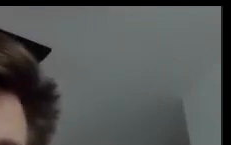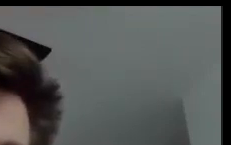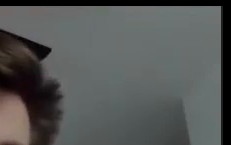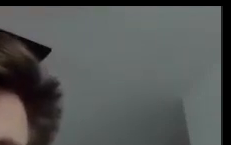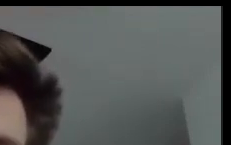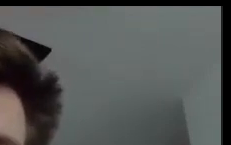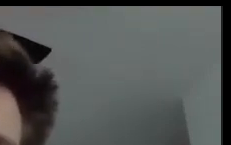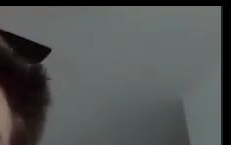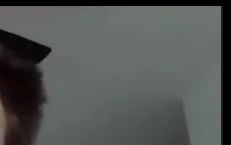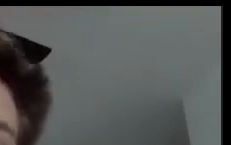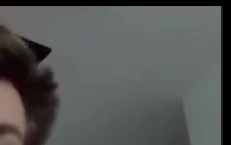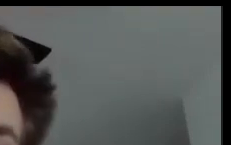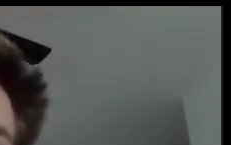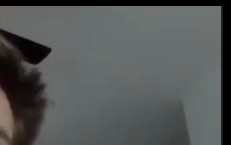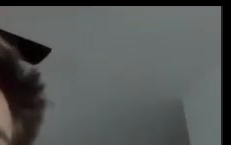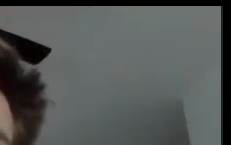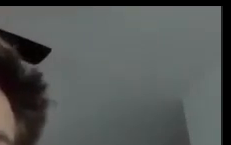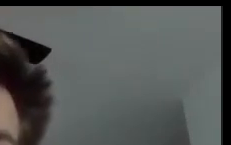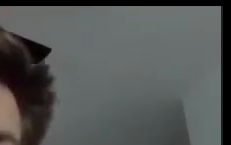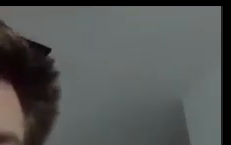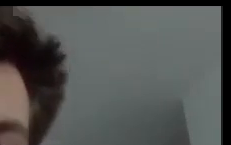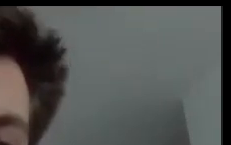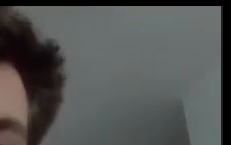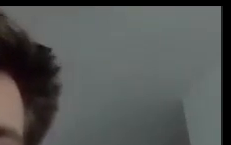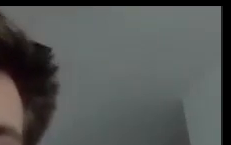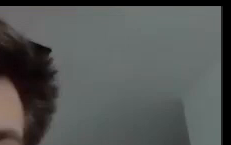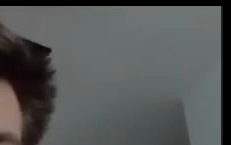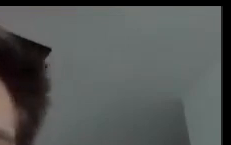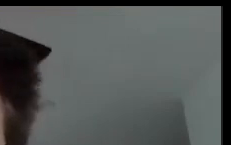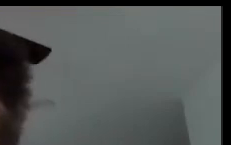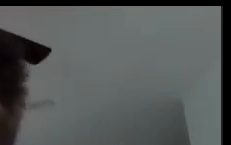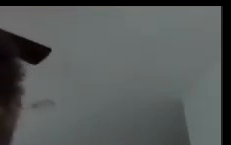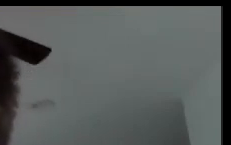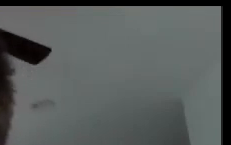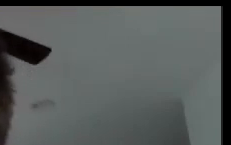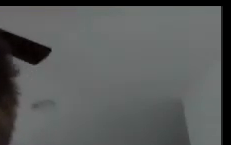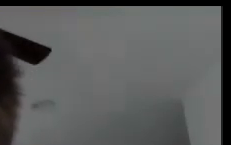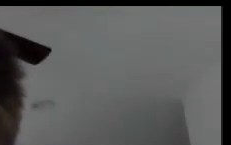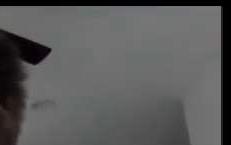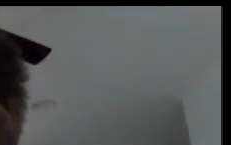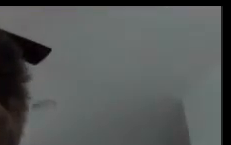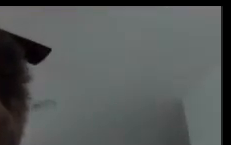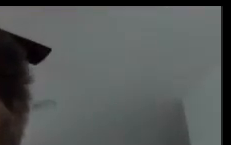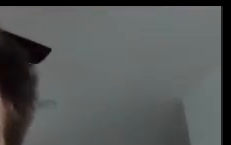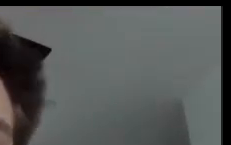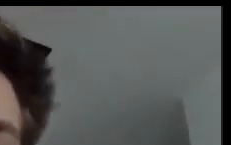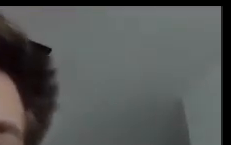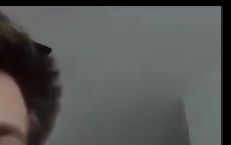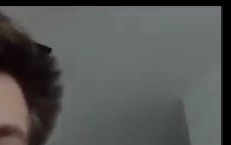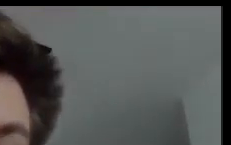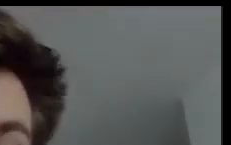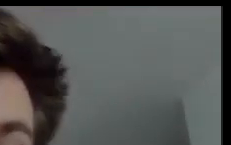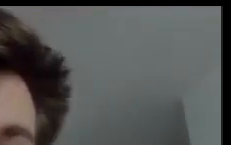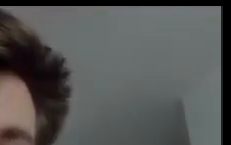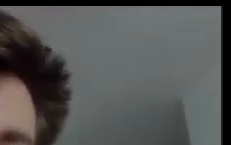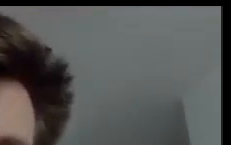lot. We saw a lot more activity today in the chat than we have. And I think that speaks to the value of